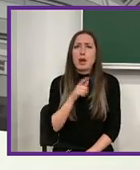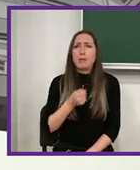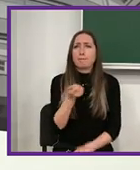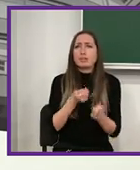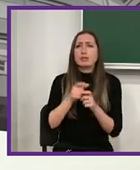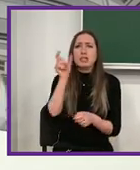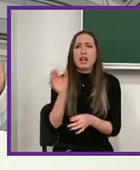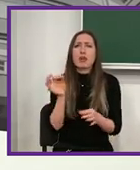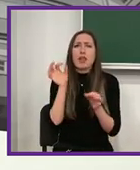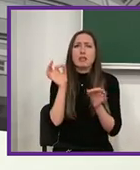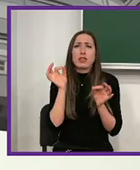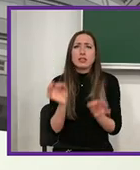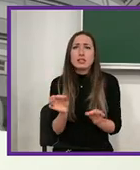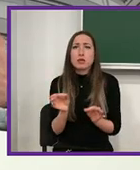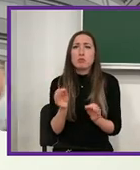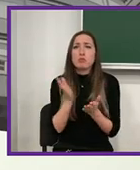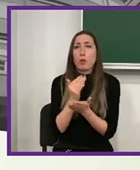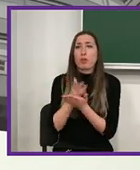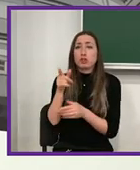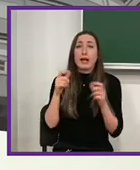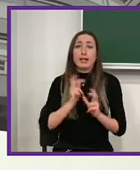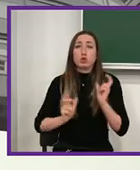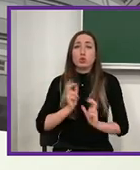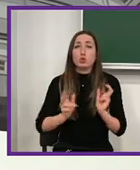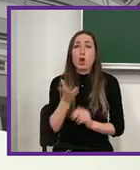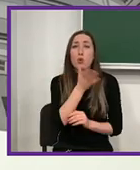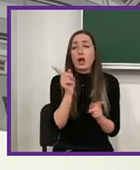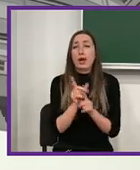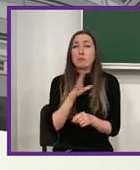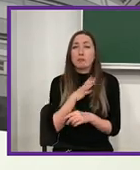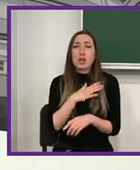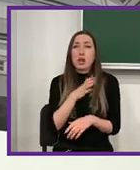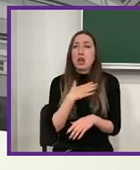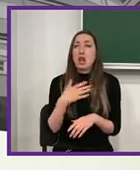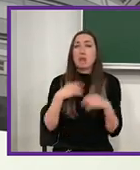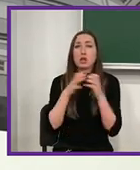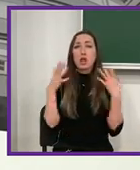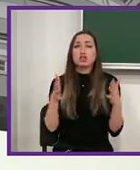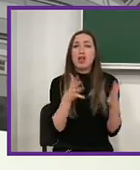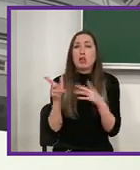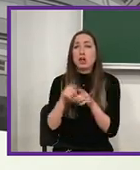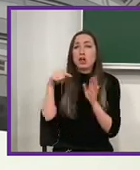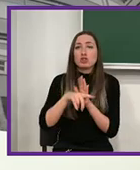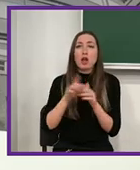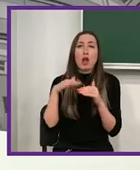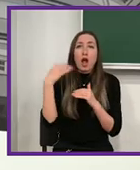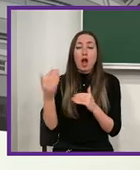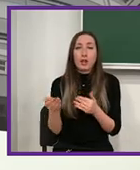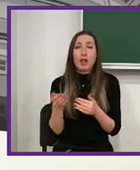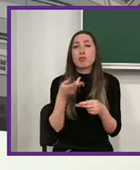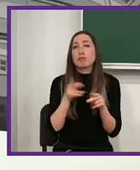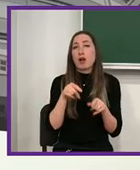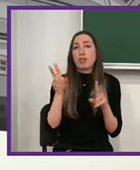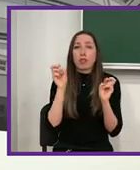hugely important both internally and in servicing the wider community. So she really had an important topic. And I think what